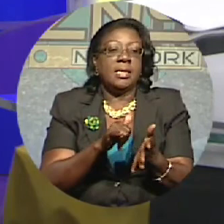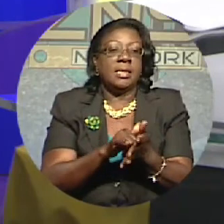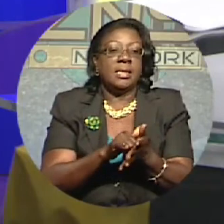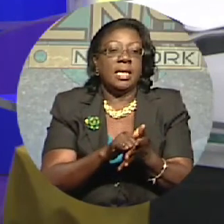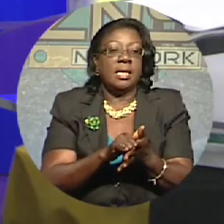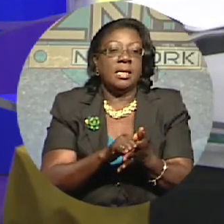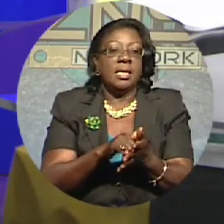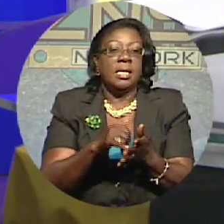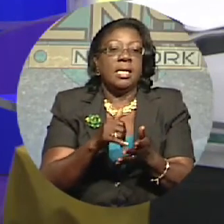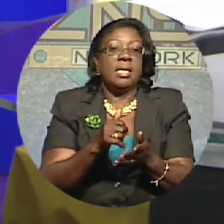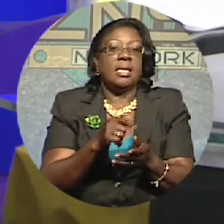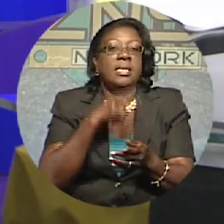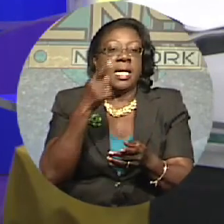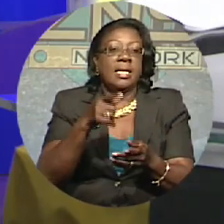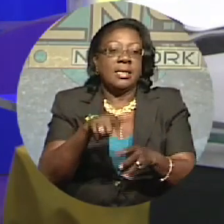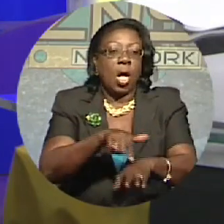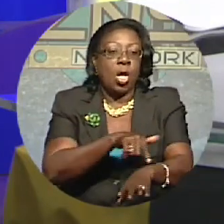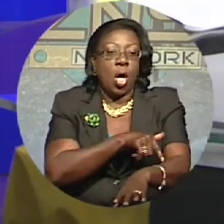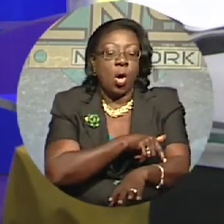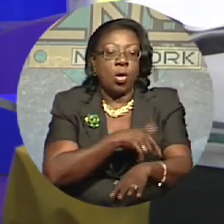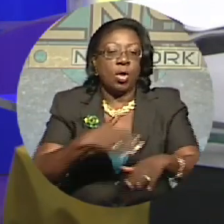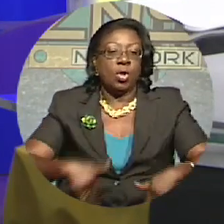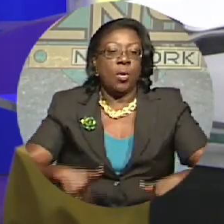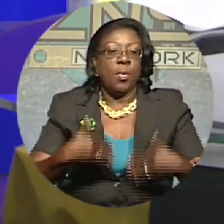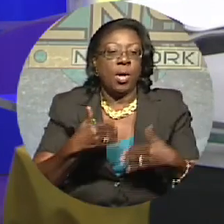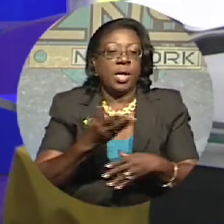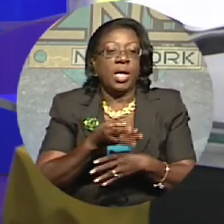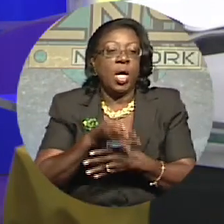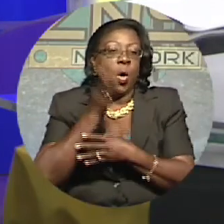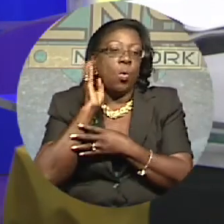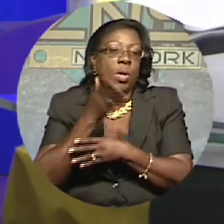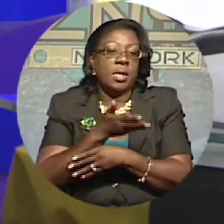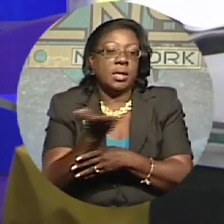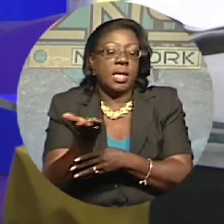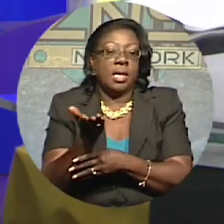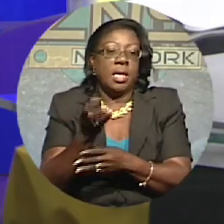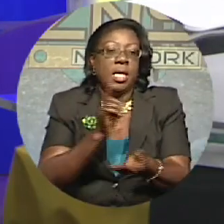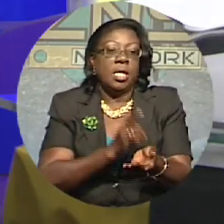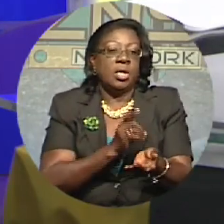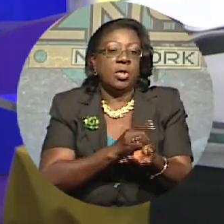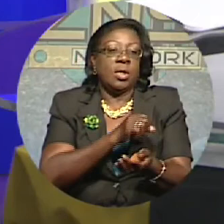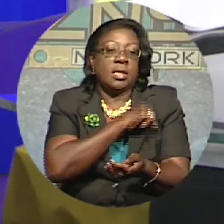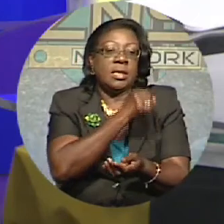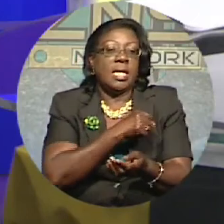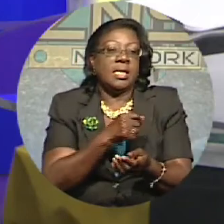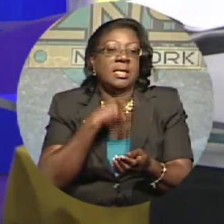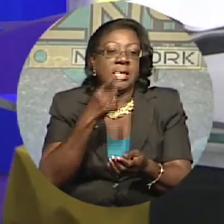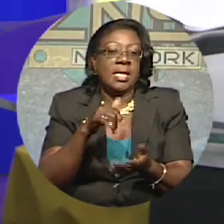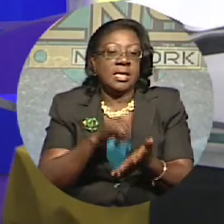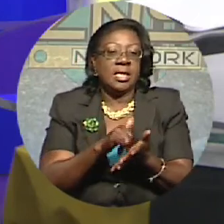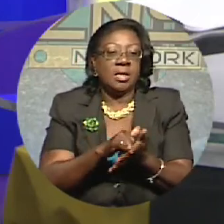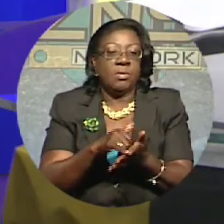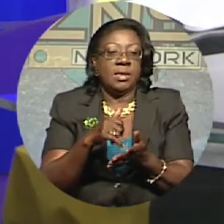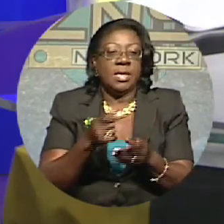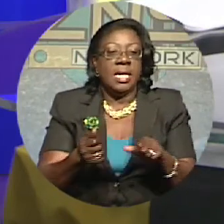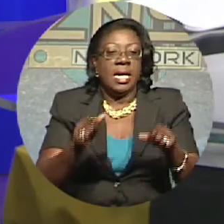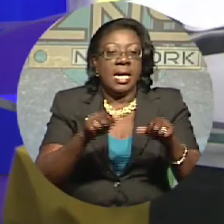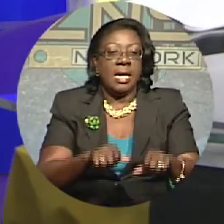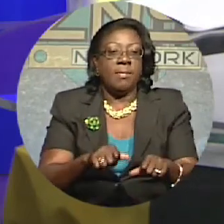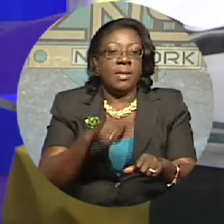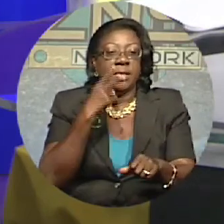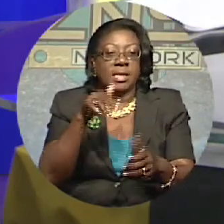represents one day. And due to the size of the maggots on the decomposing body, Dr. Sands said she was able to conclude that the person had been dead